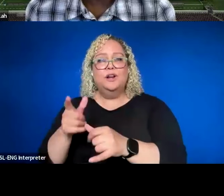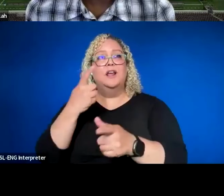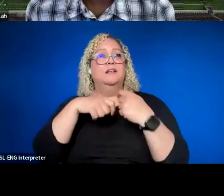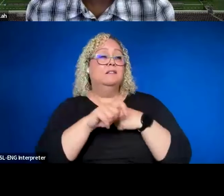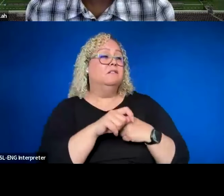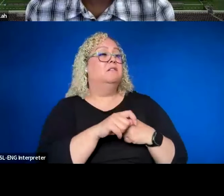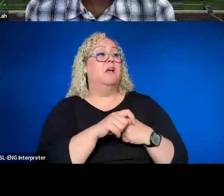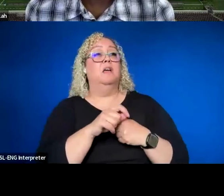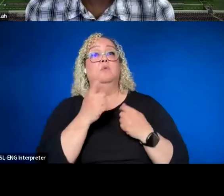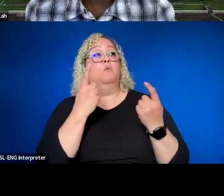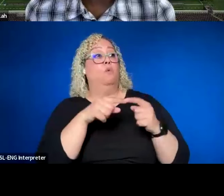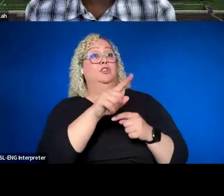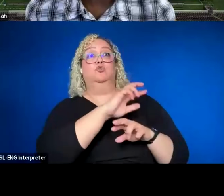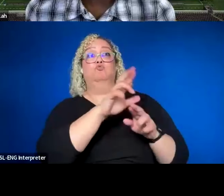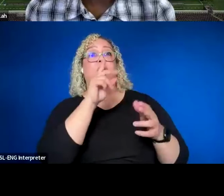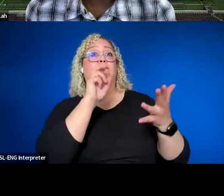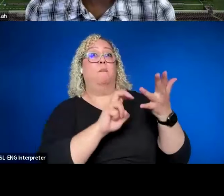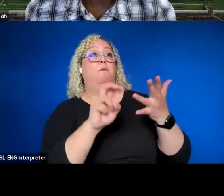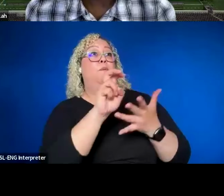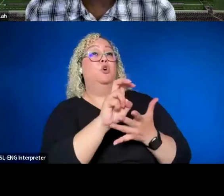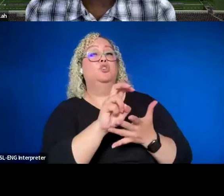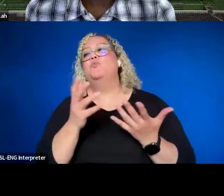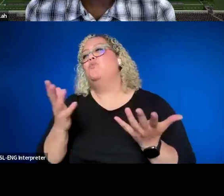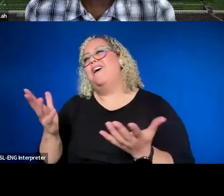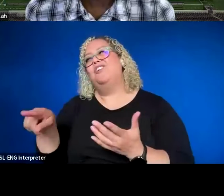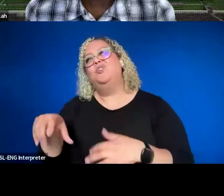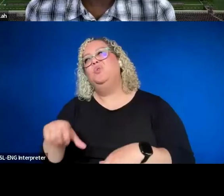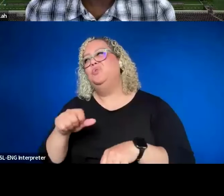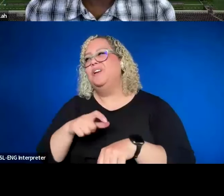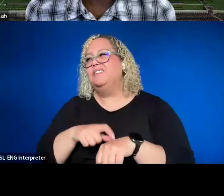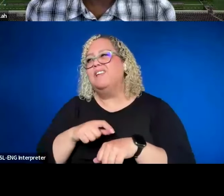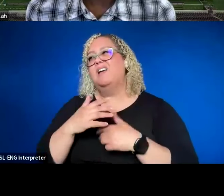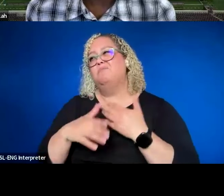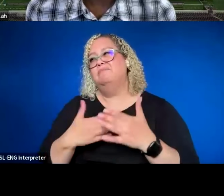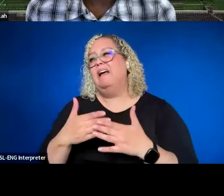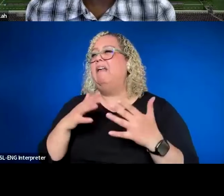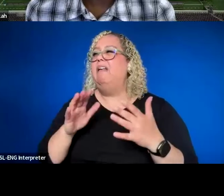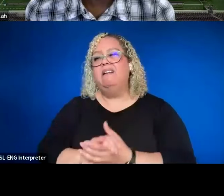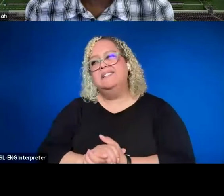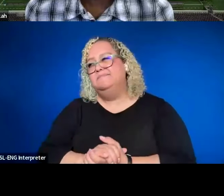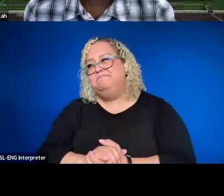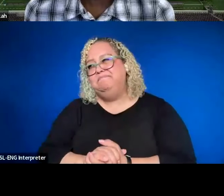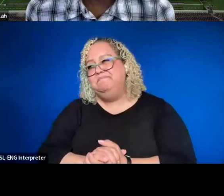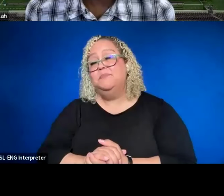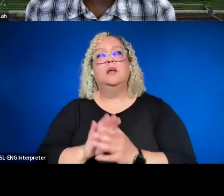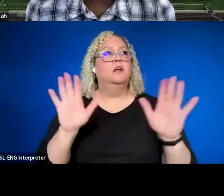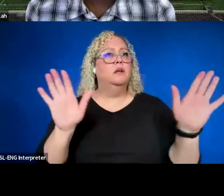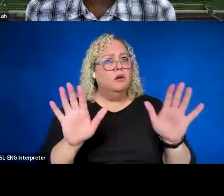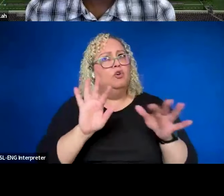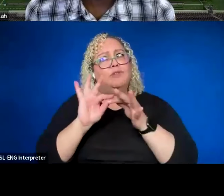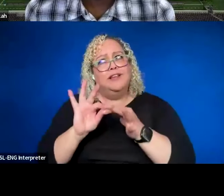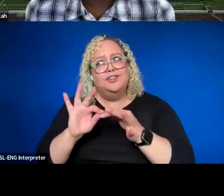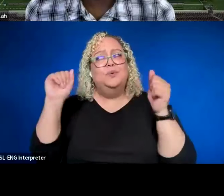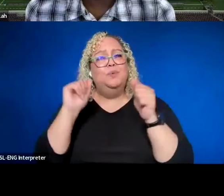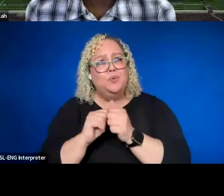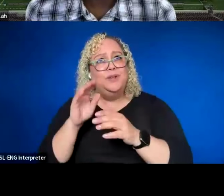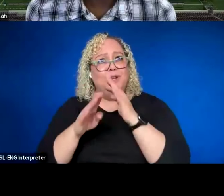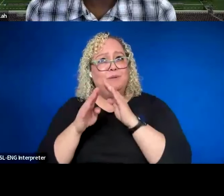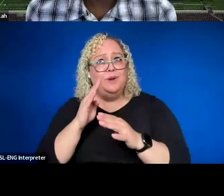to produce. First of all, relationships with communities create better research, but better research takes longer